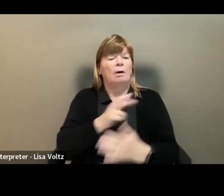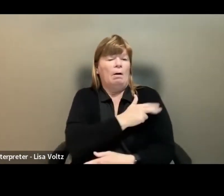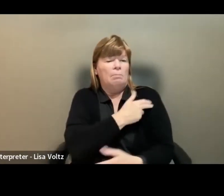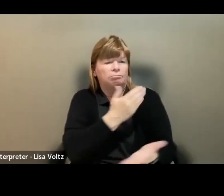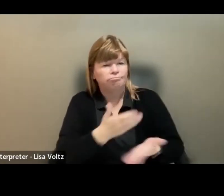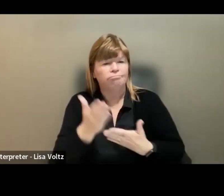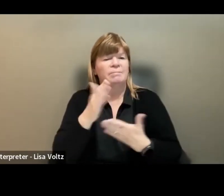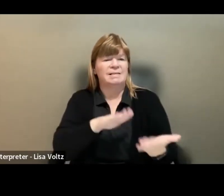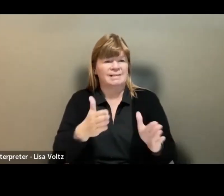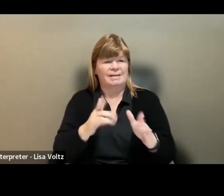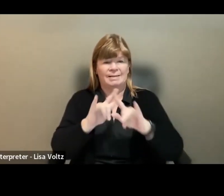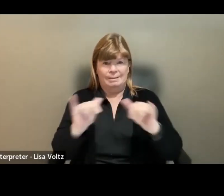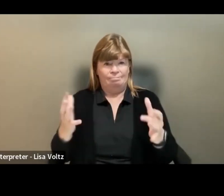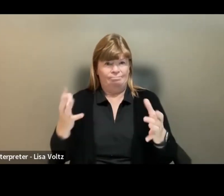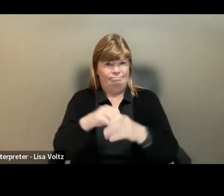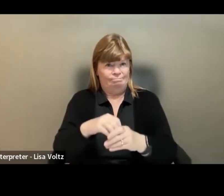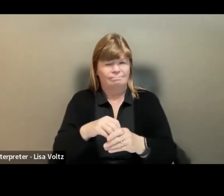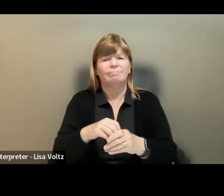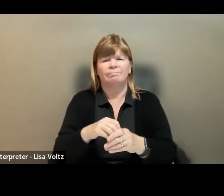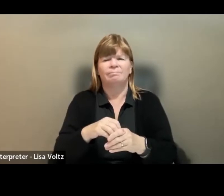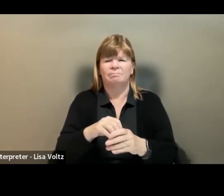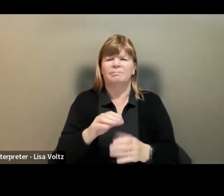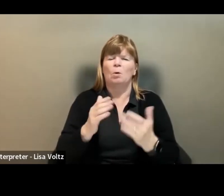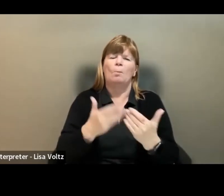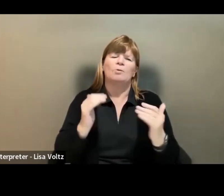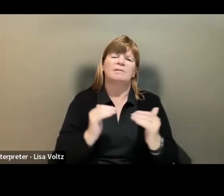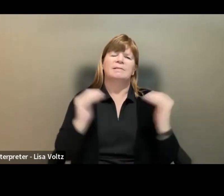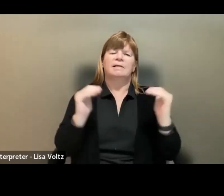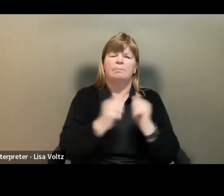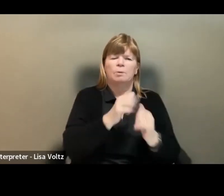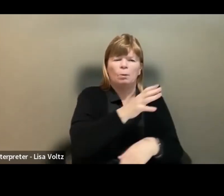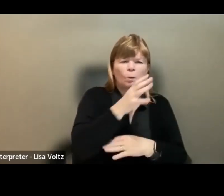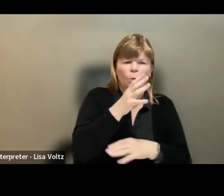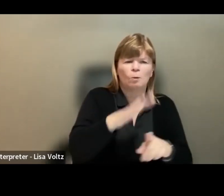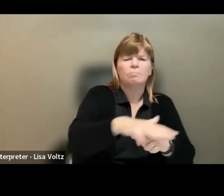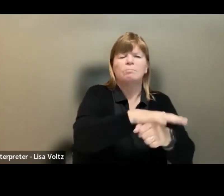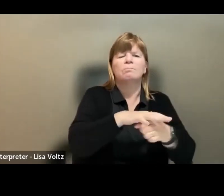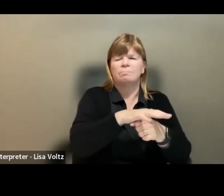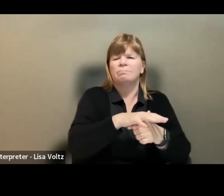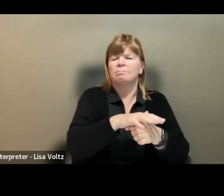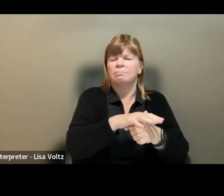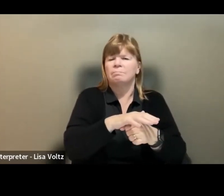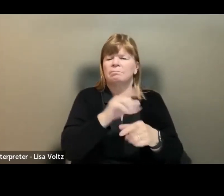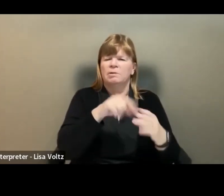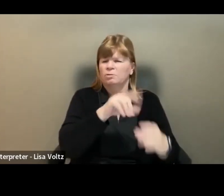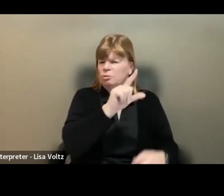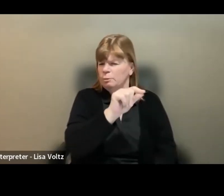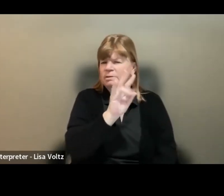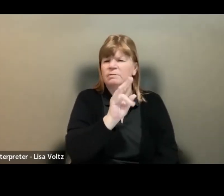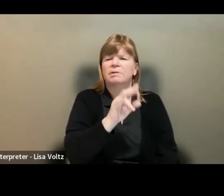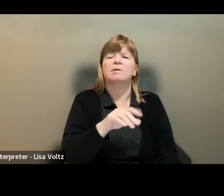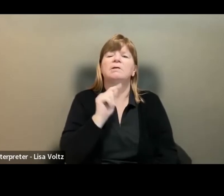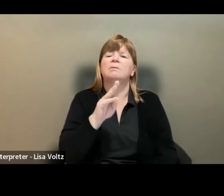and deaths combined were roughly equivalent among rural and urban residents in 2017,